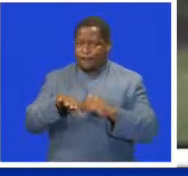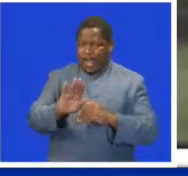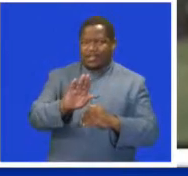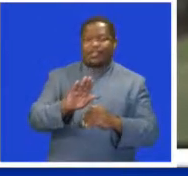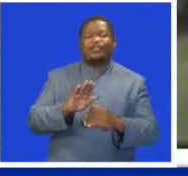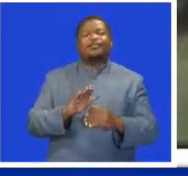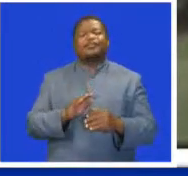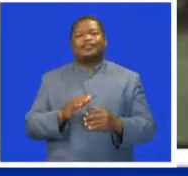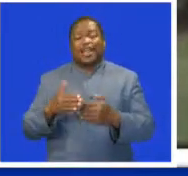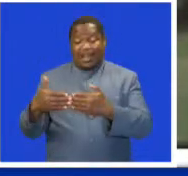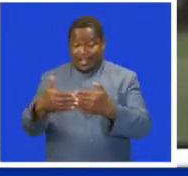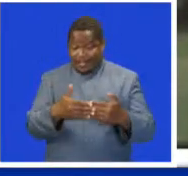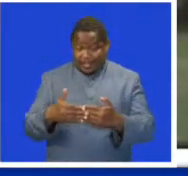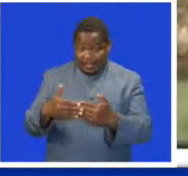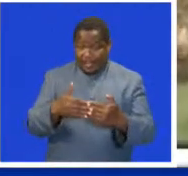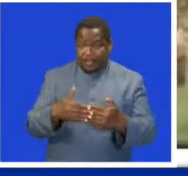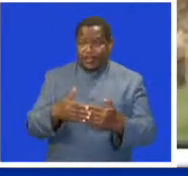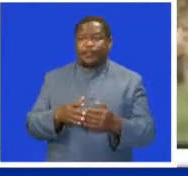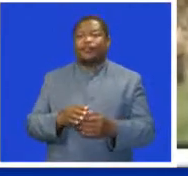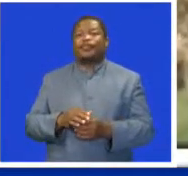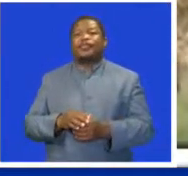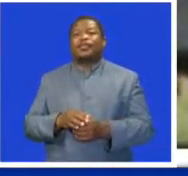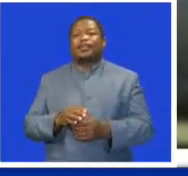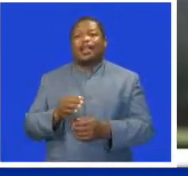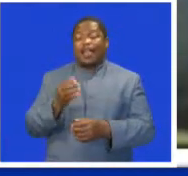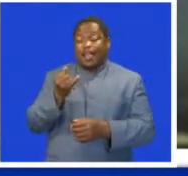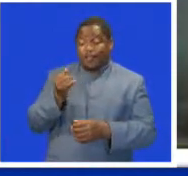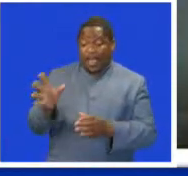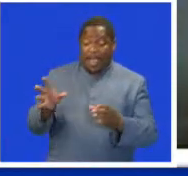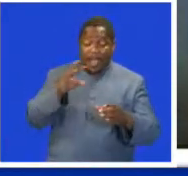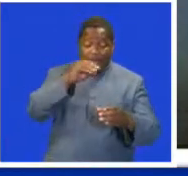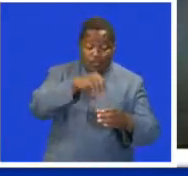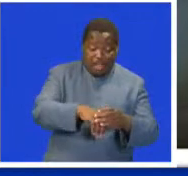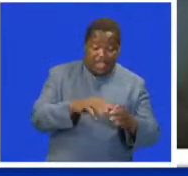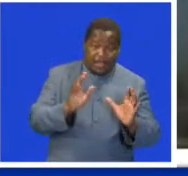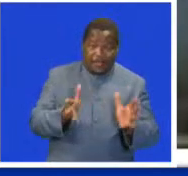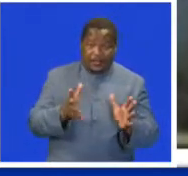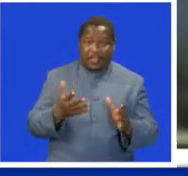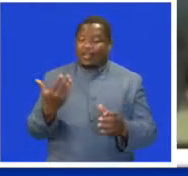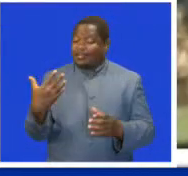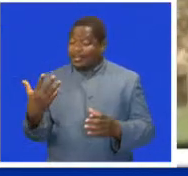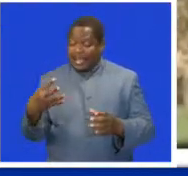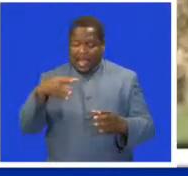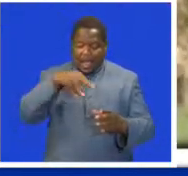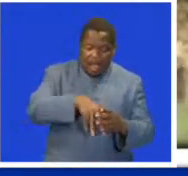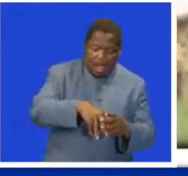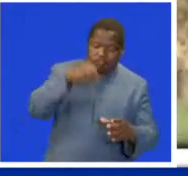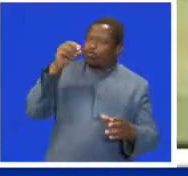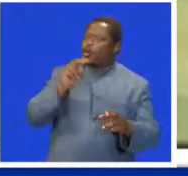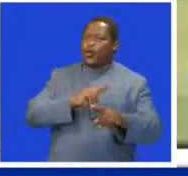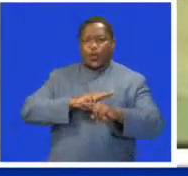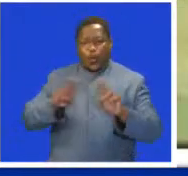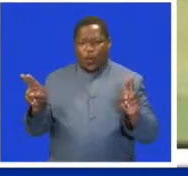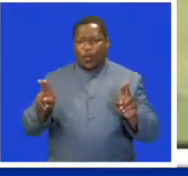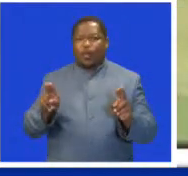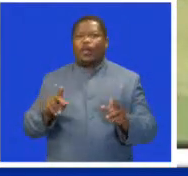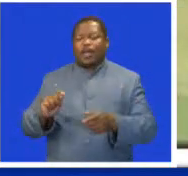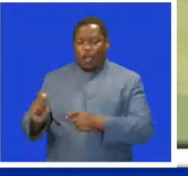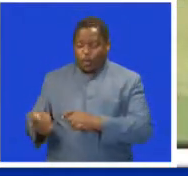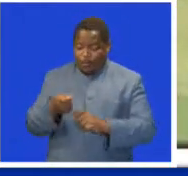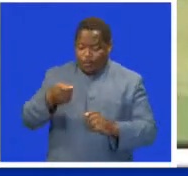just using their clubs, they can actually take the ball out of umkoti and walk away, so there is no need for